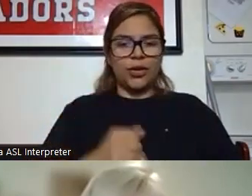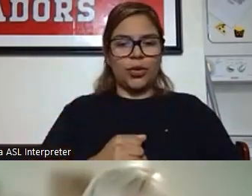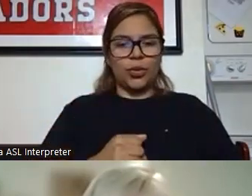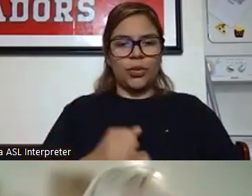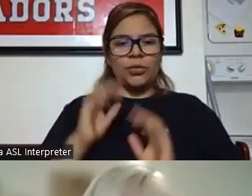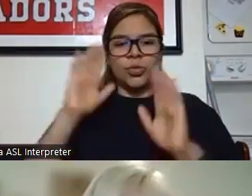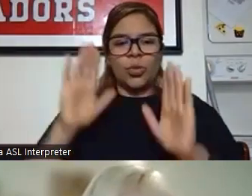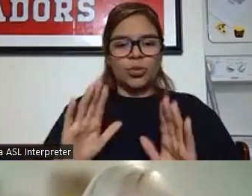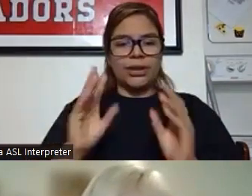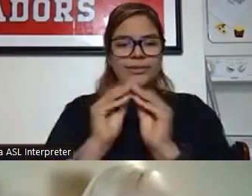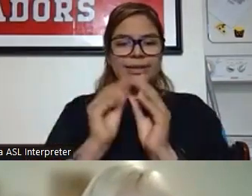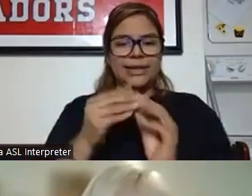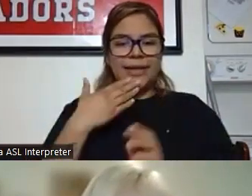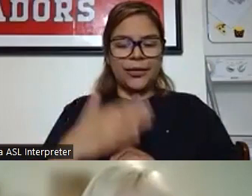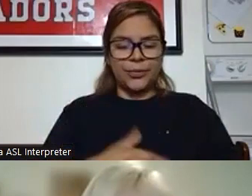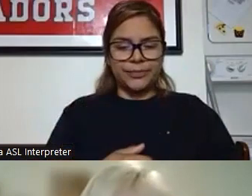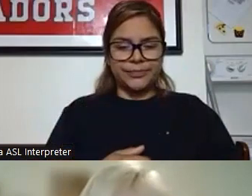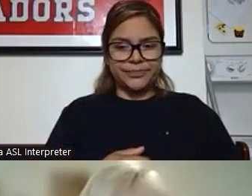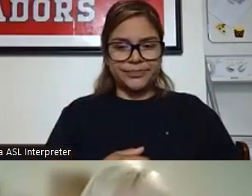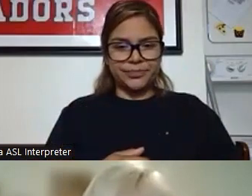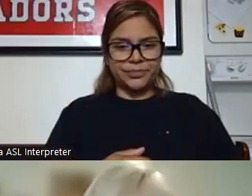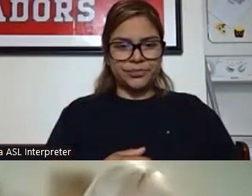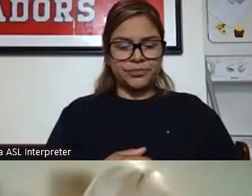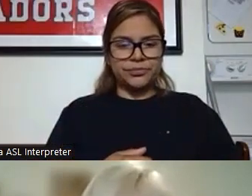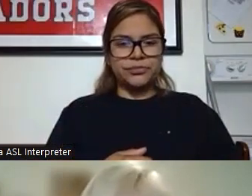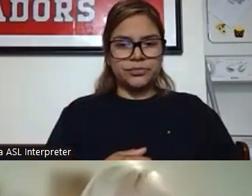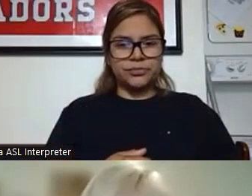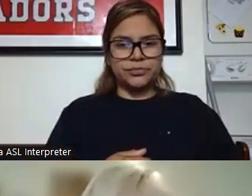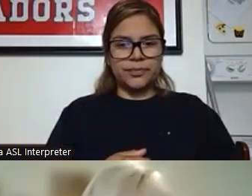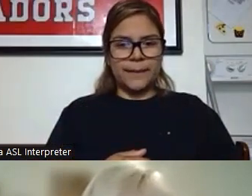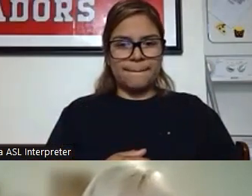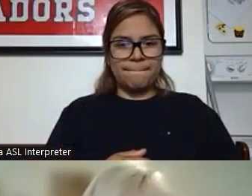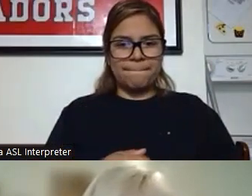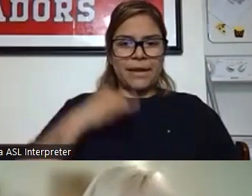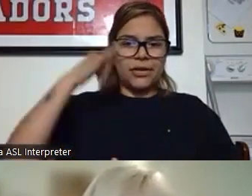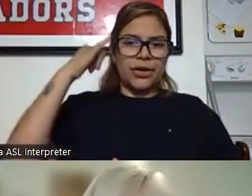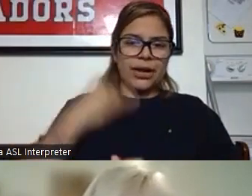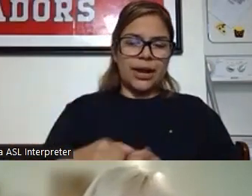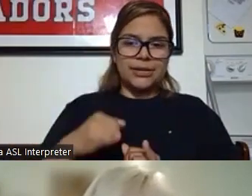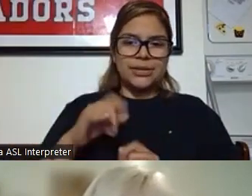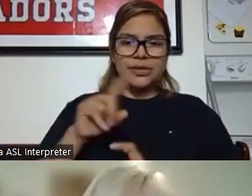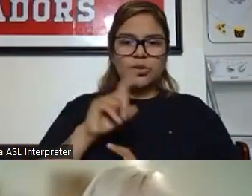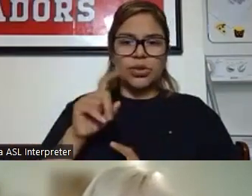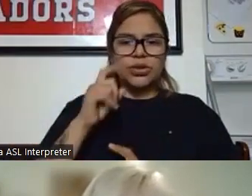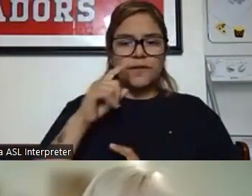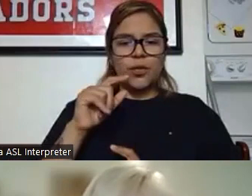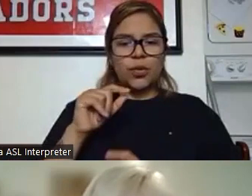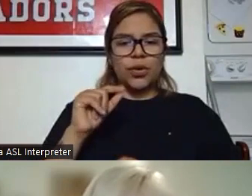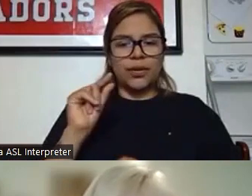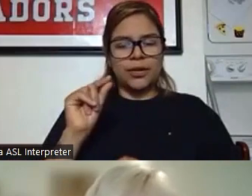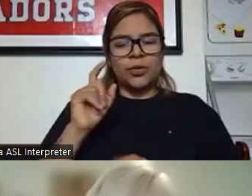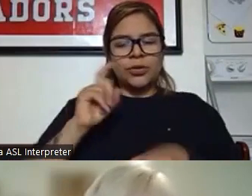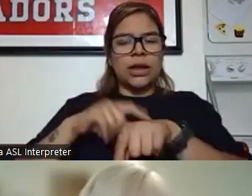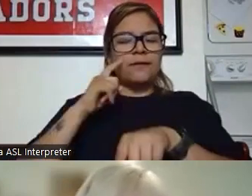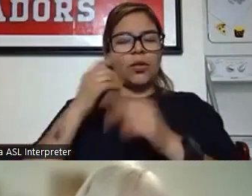everybody. Thank you, Lydia. And we're going to take Claire as our last question. So we leave a little bit of time for public comment, but take